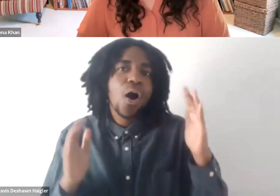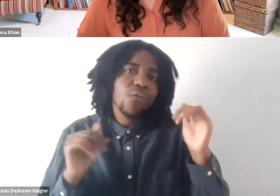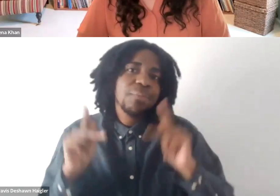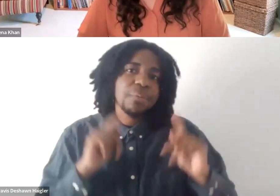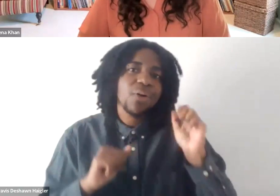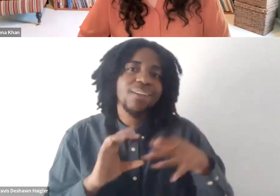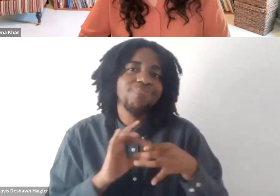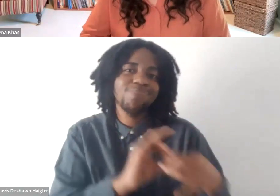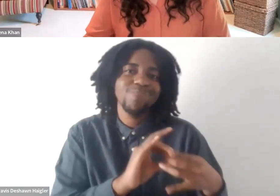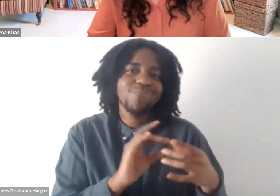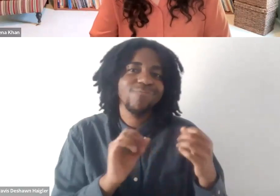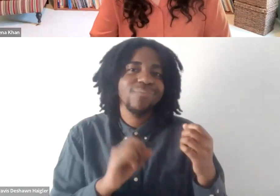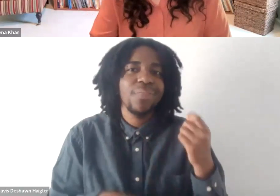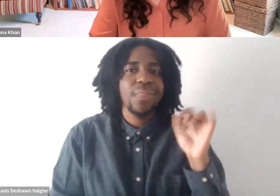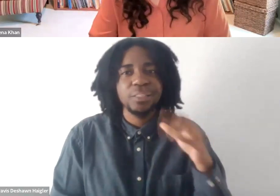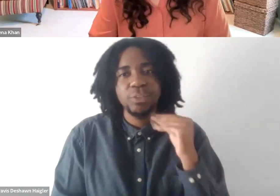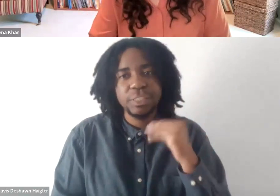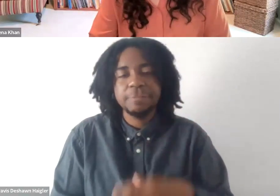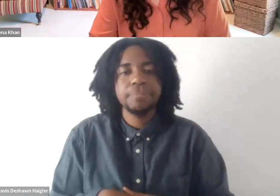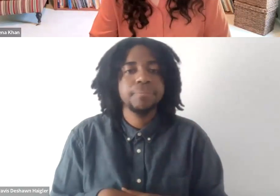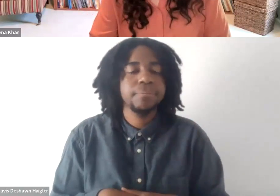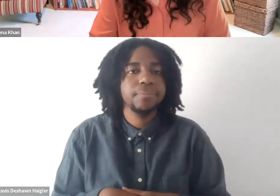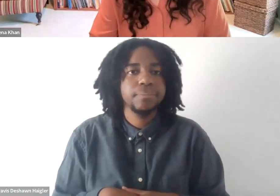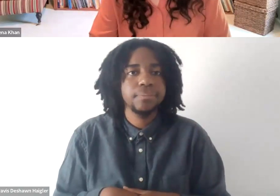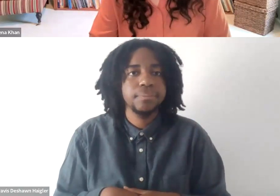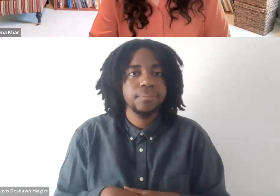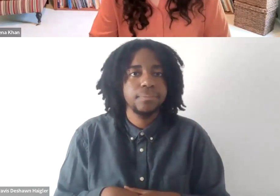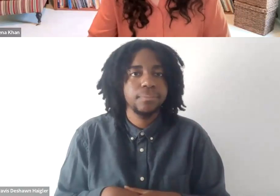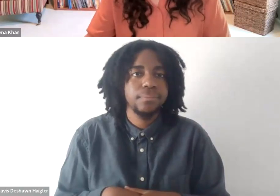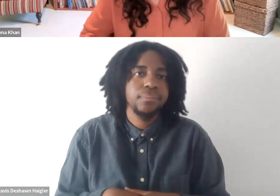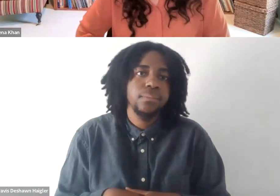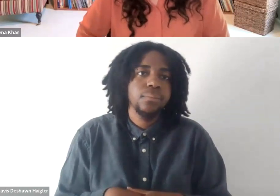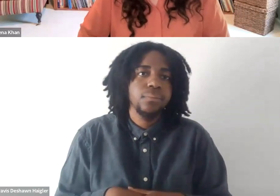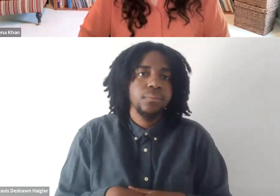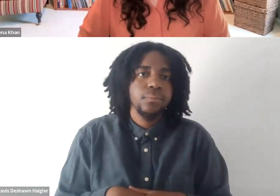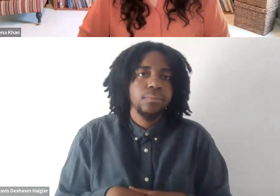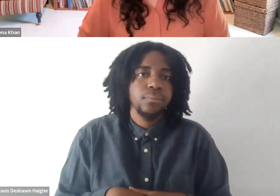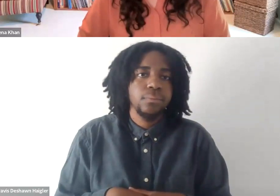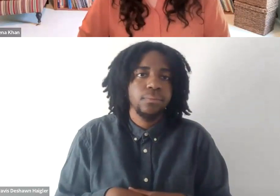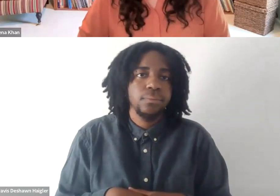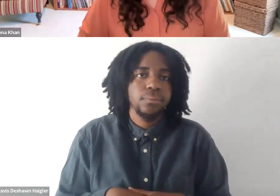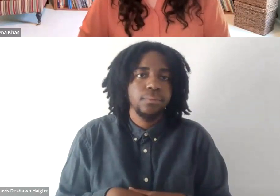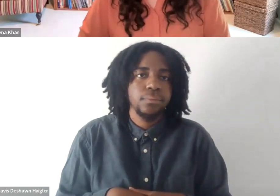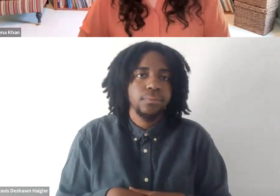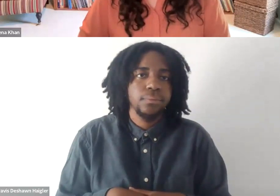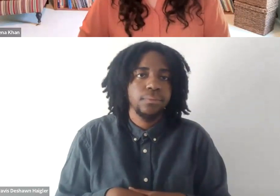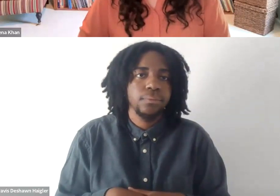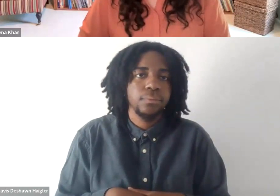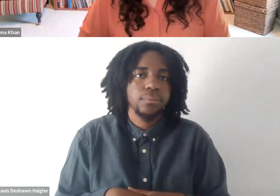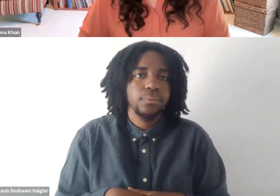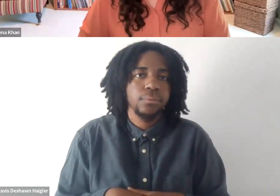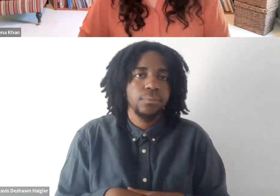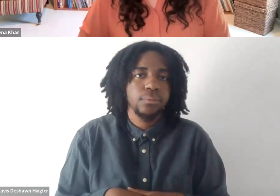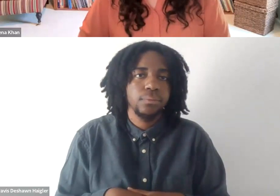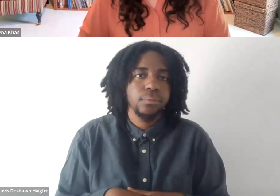Wonderful. So I'd like to shift our focus now to Behind My Doors. Excuse me. It's a